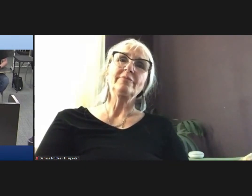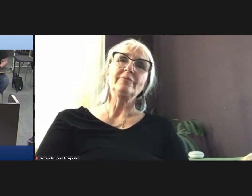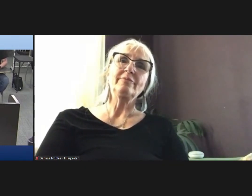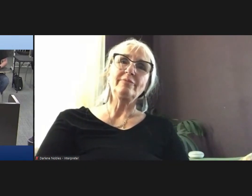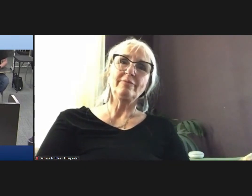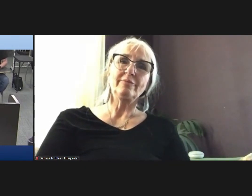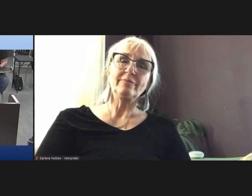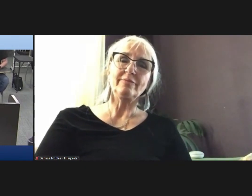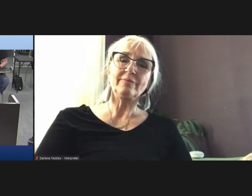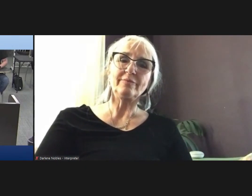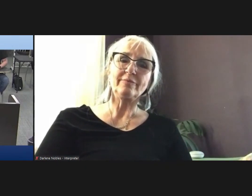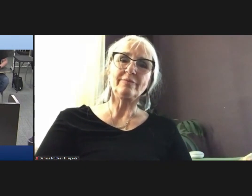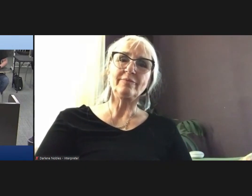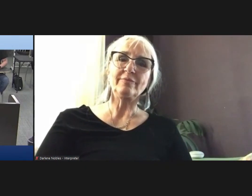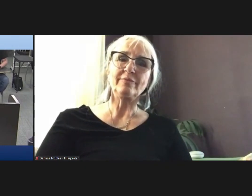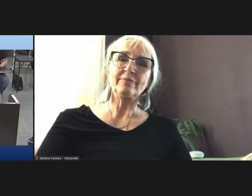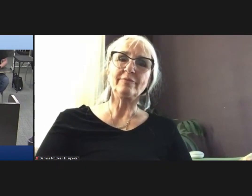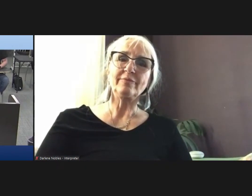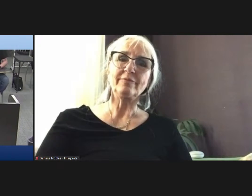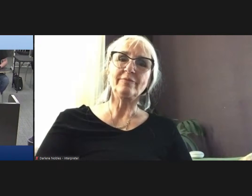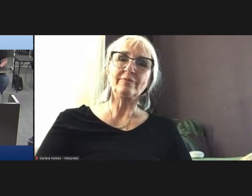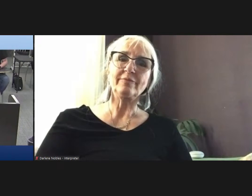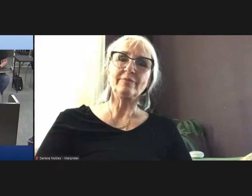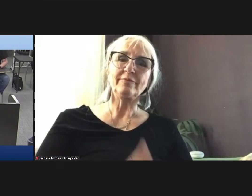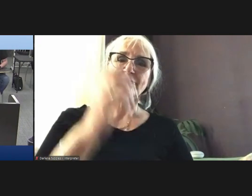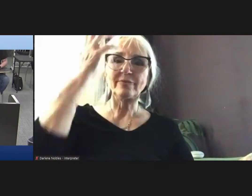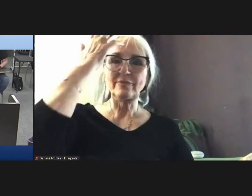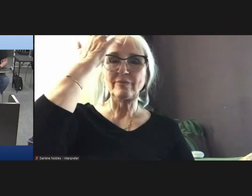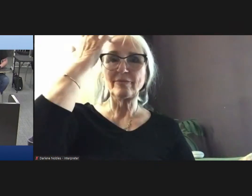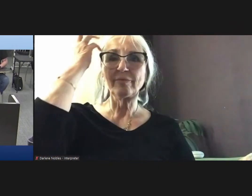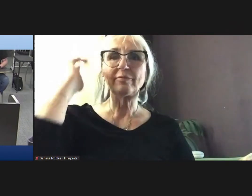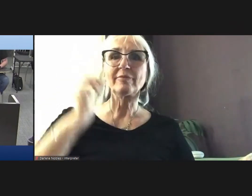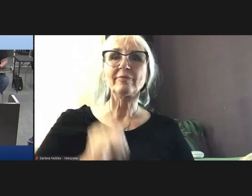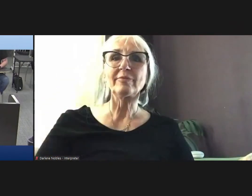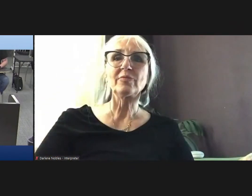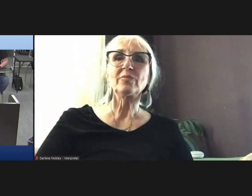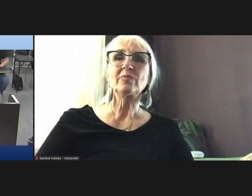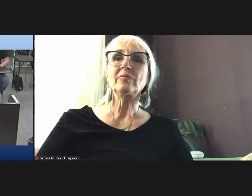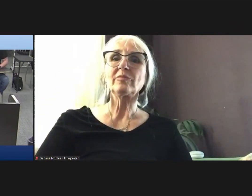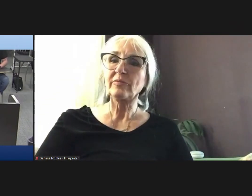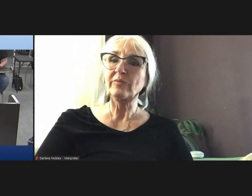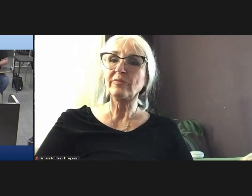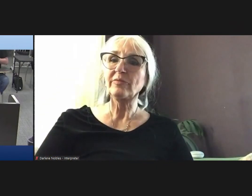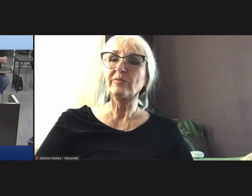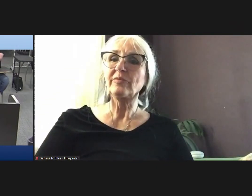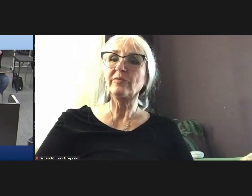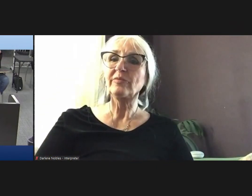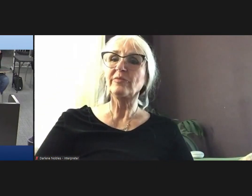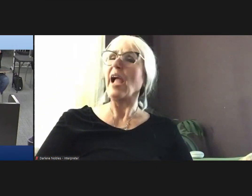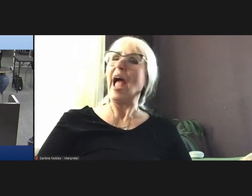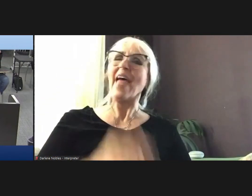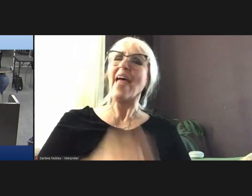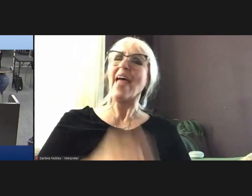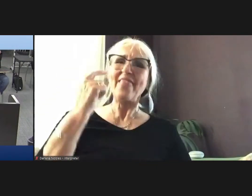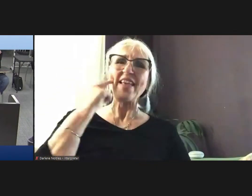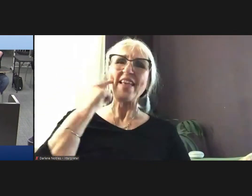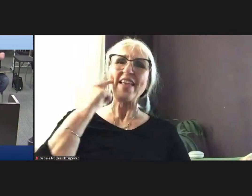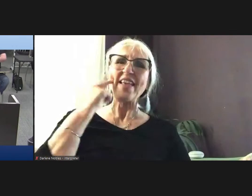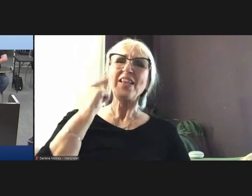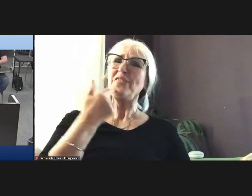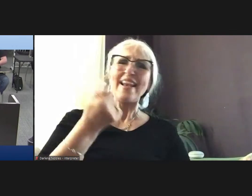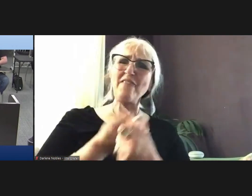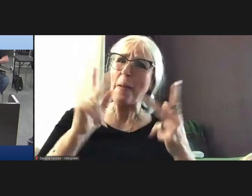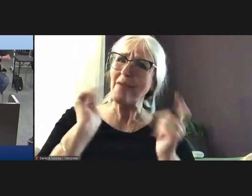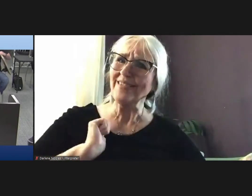Okay, anyone else? No, you over here pretty well said it. Okay, well, thank y'all for